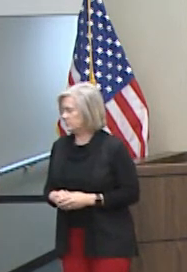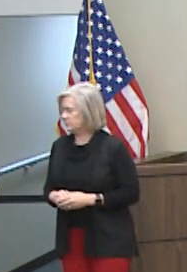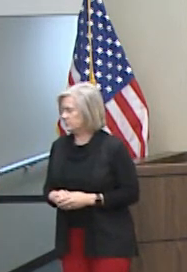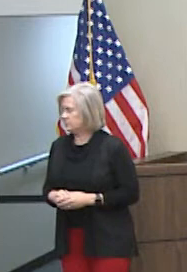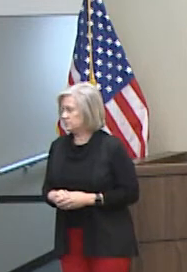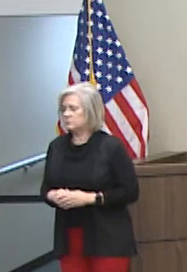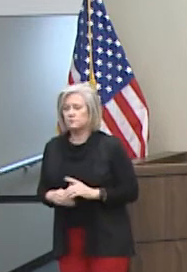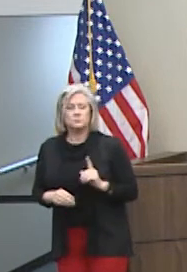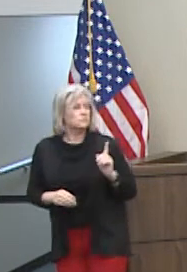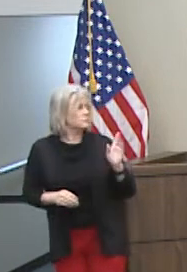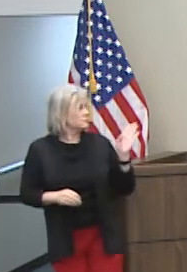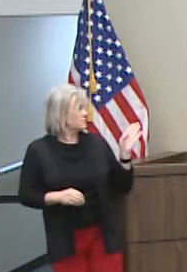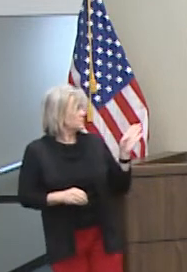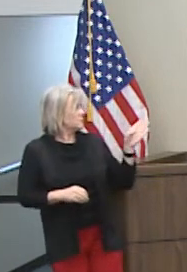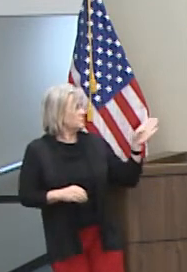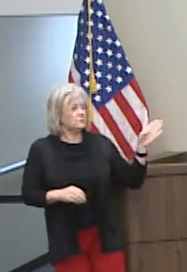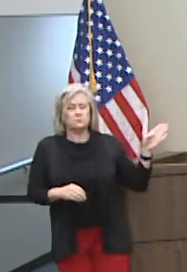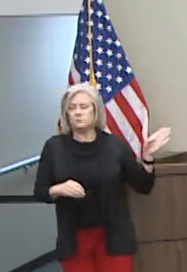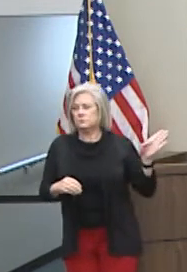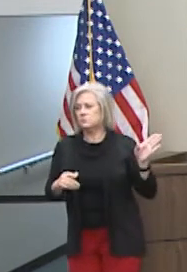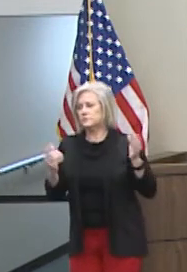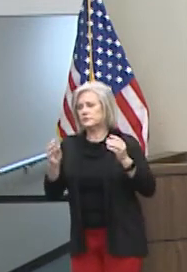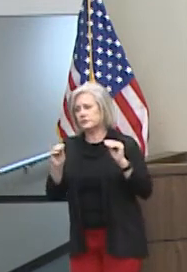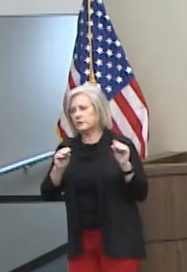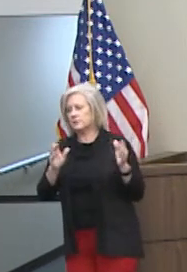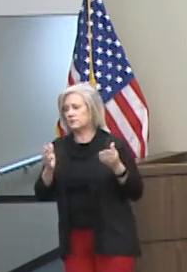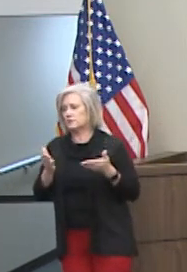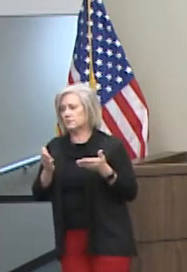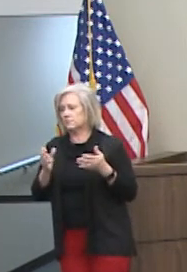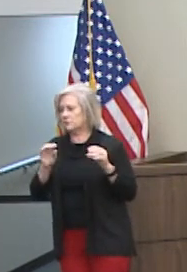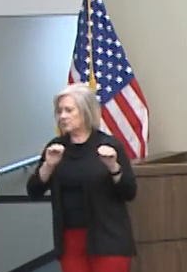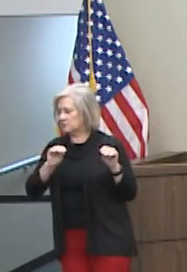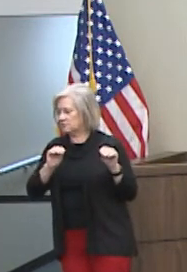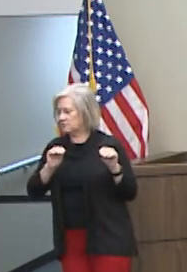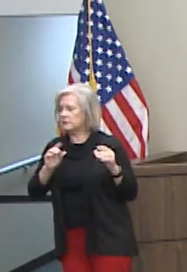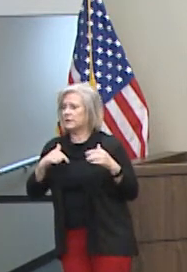I move that we approve the voluntary separation and release agreement.